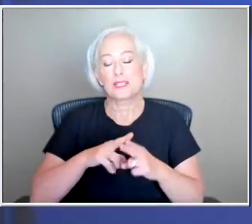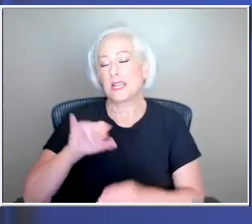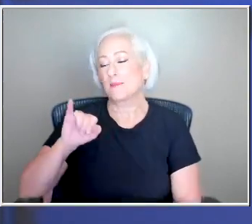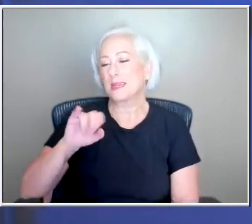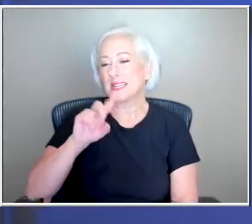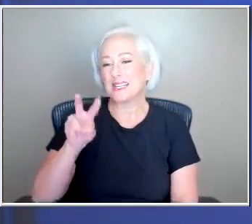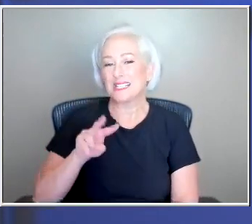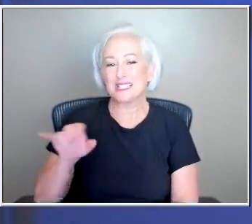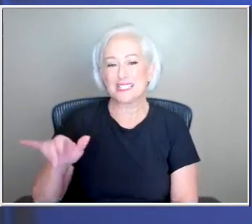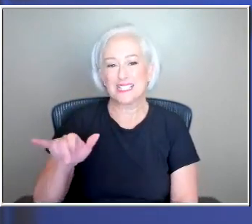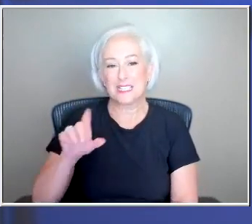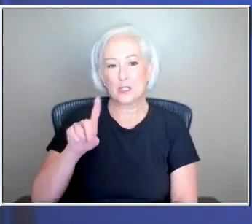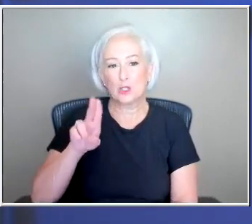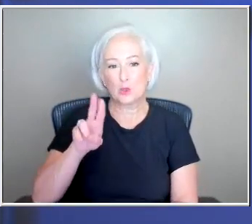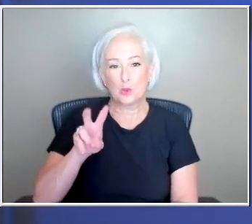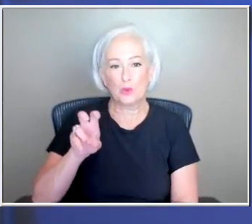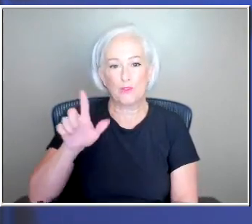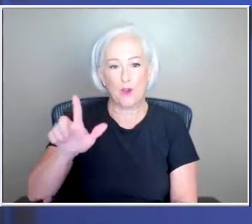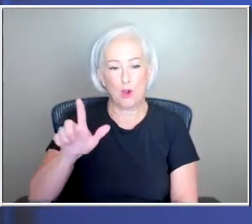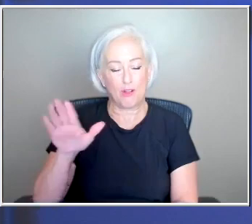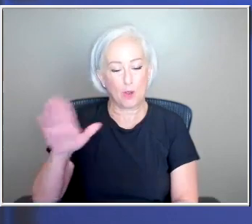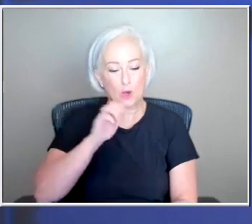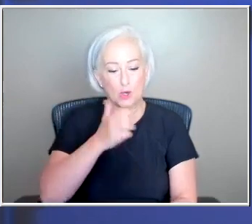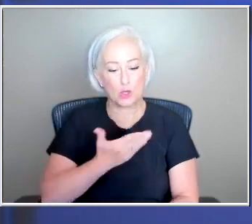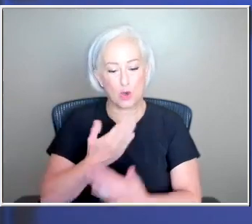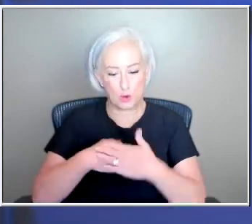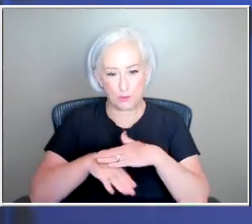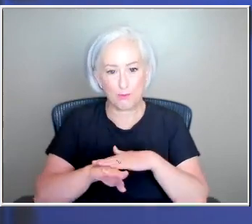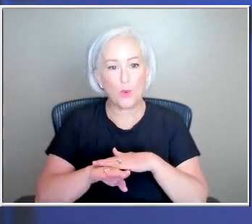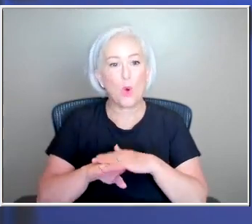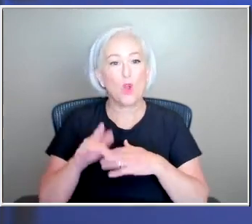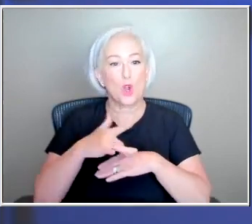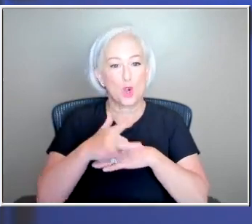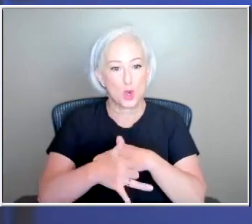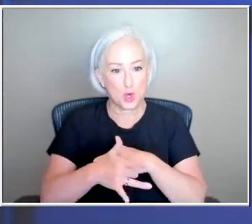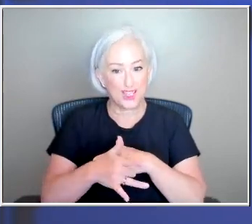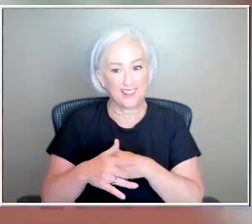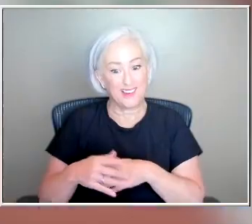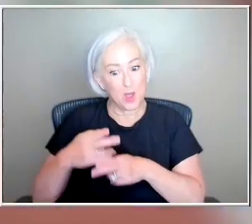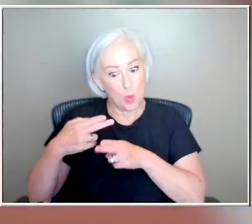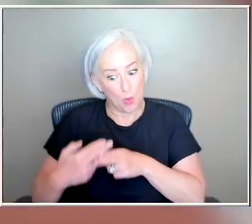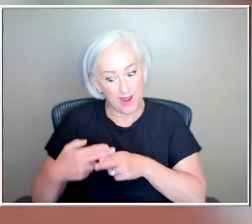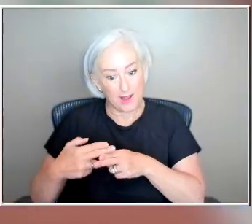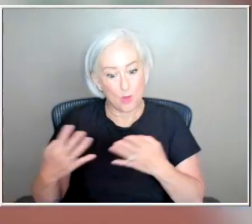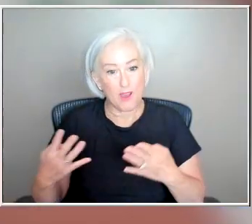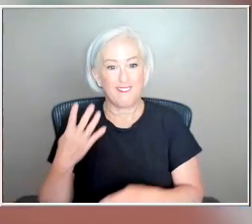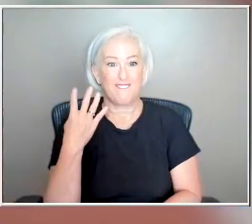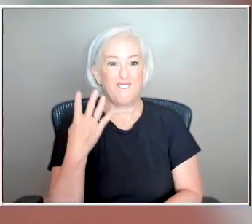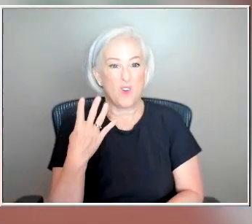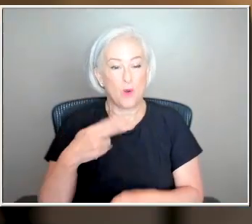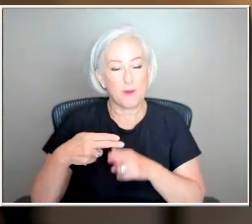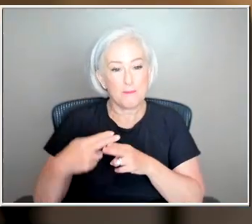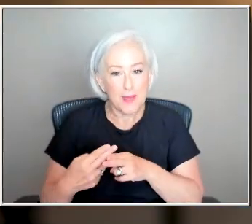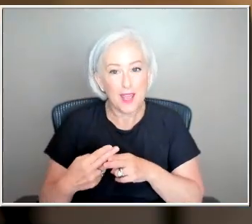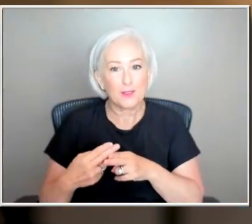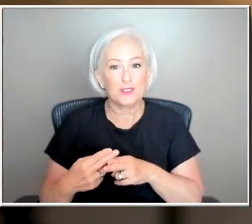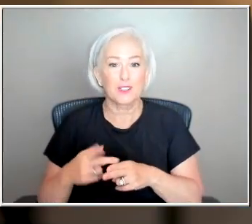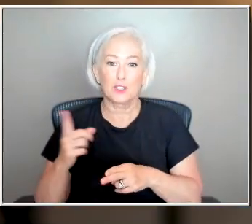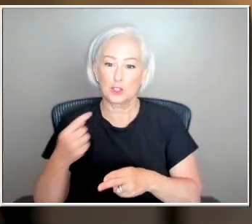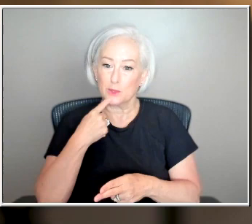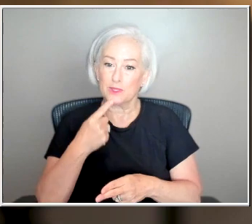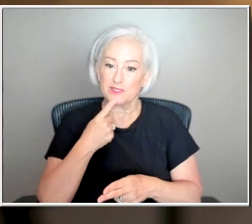early, weighing just 4 pounds, and she admits the first nights in the NICU were traumatic. During that first night, they came to us, one